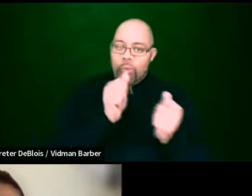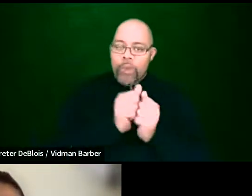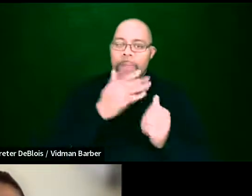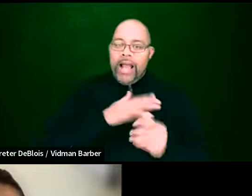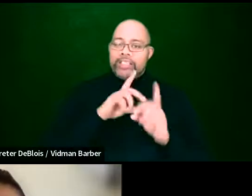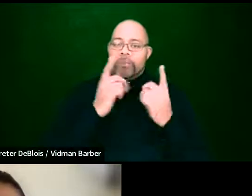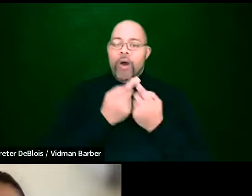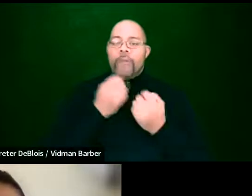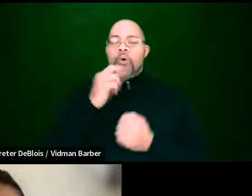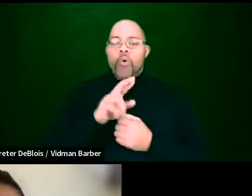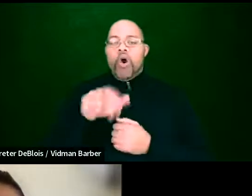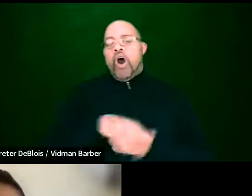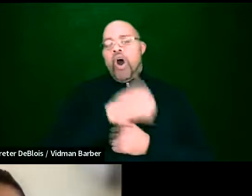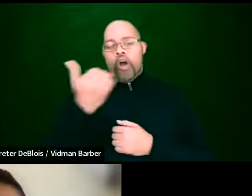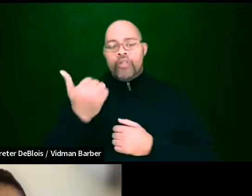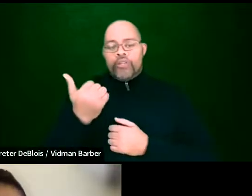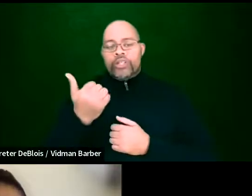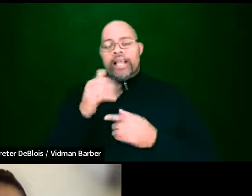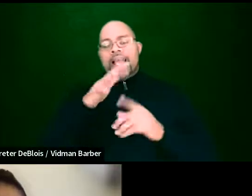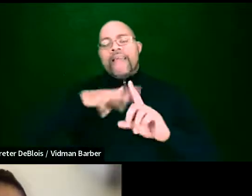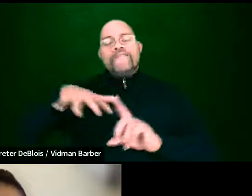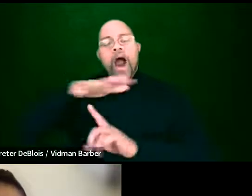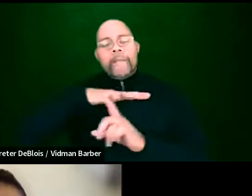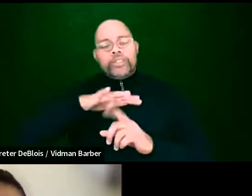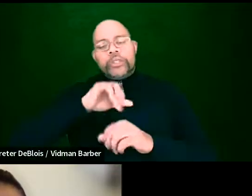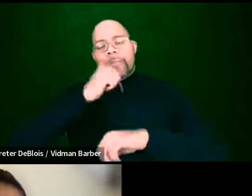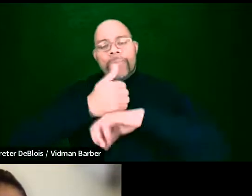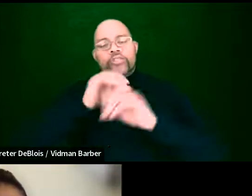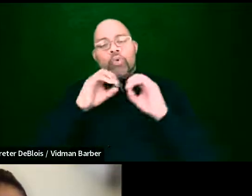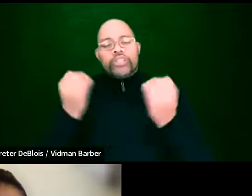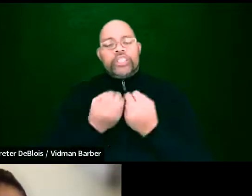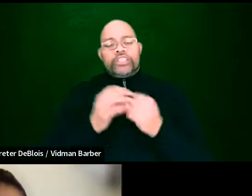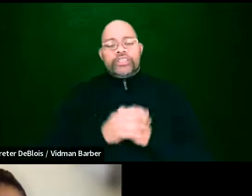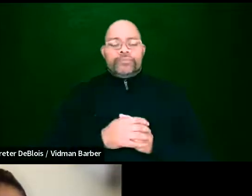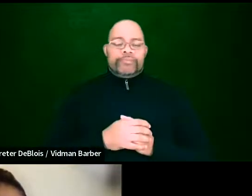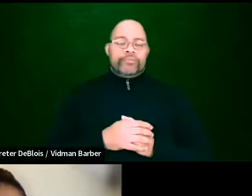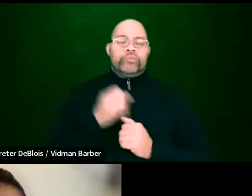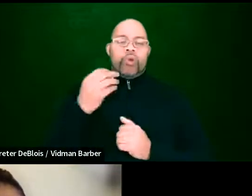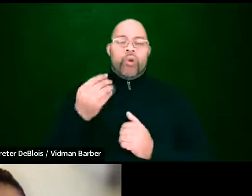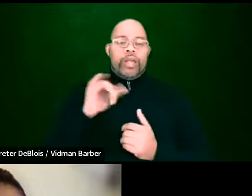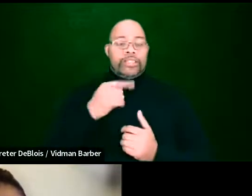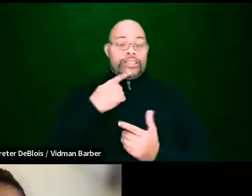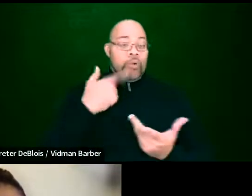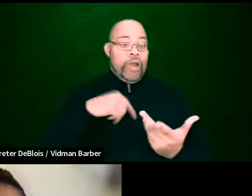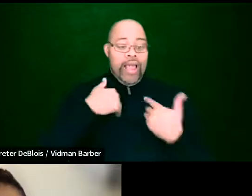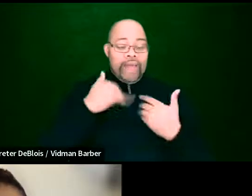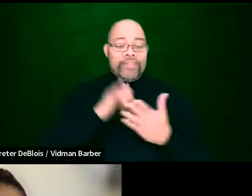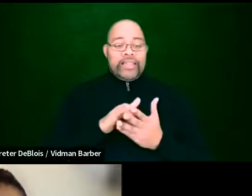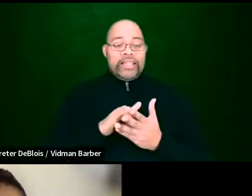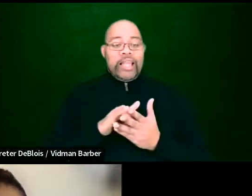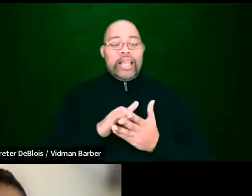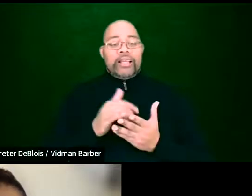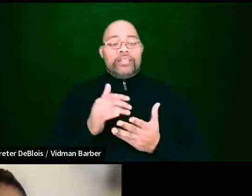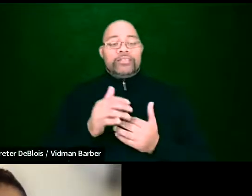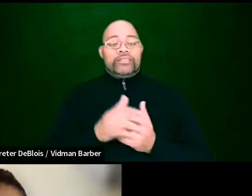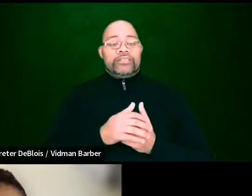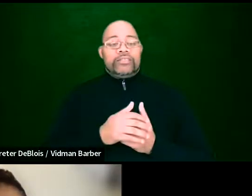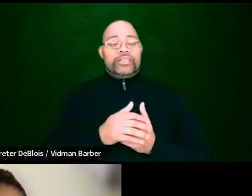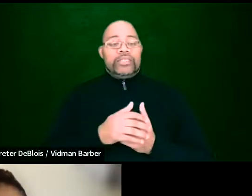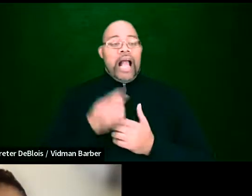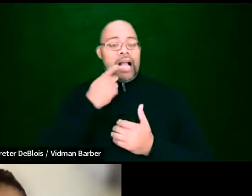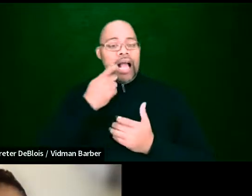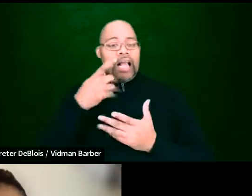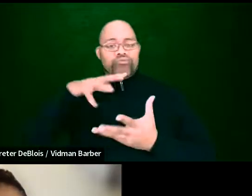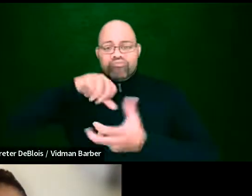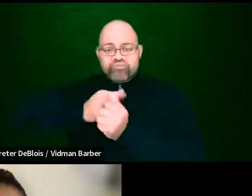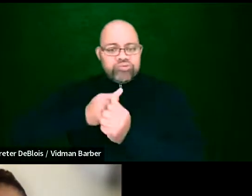department or other environmentally based organizations. And so, like I said, we have these glass crushers that pulverize glass